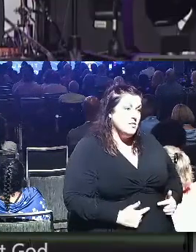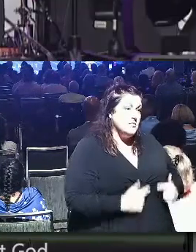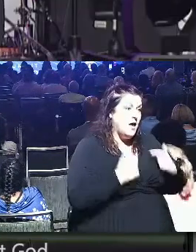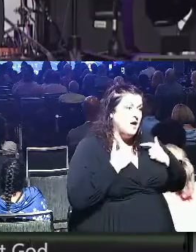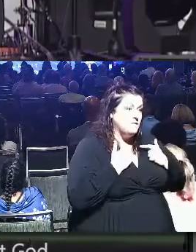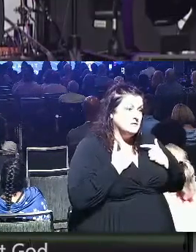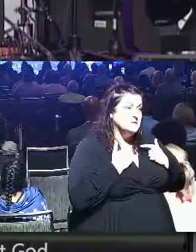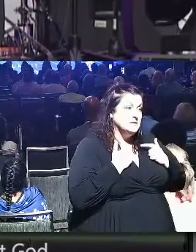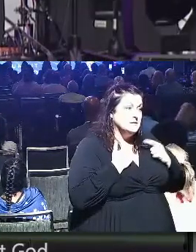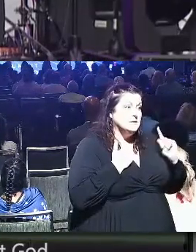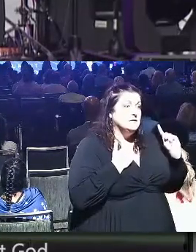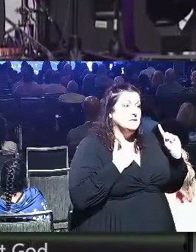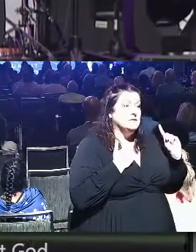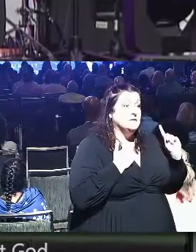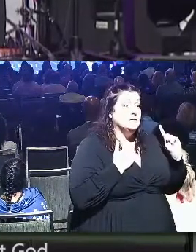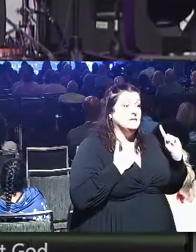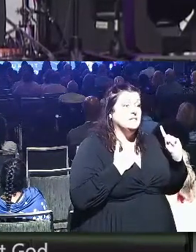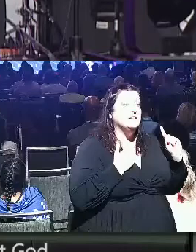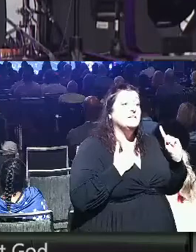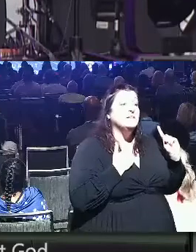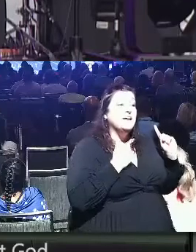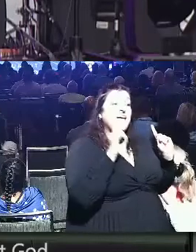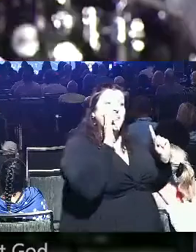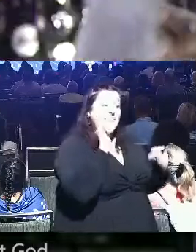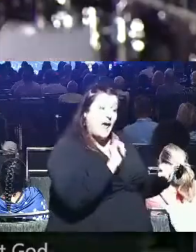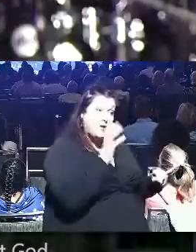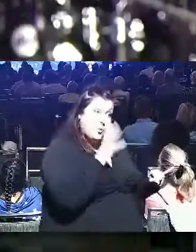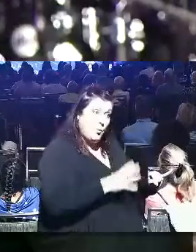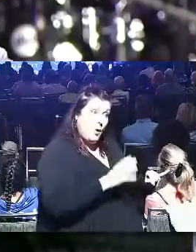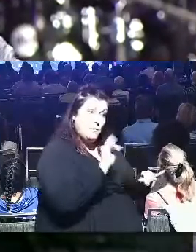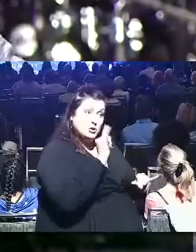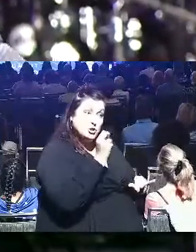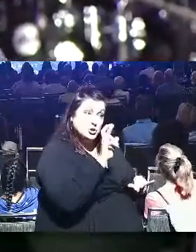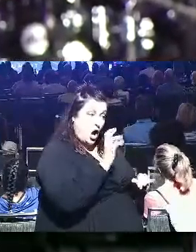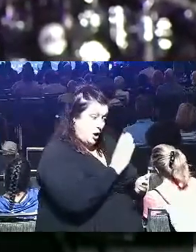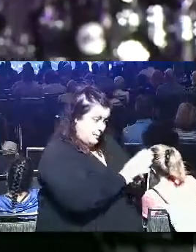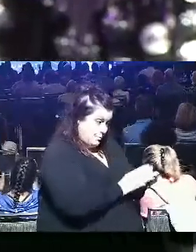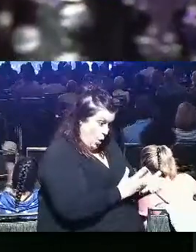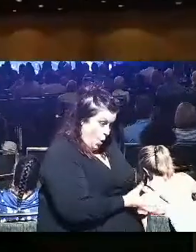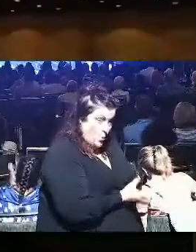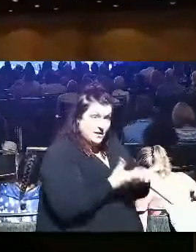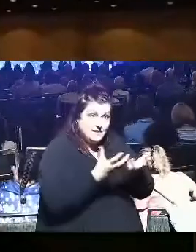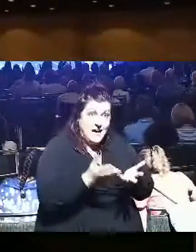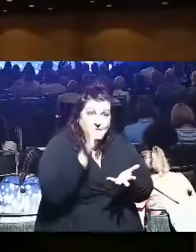break that alabaster jar of perfume and give God something to bless. Love you.